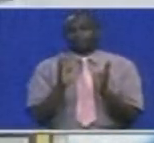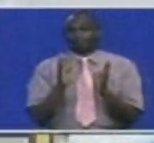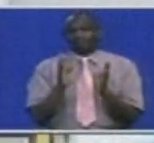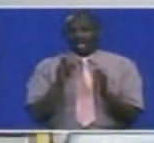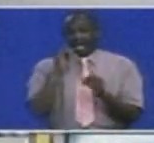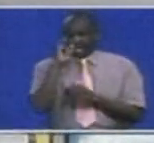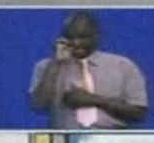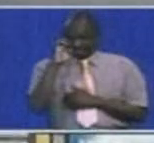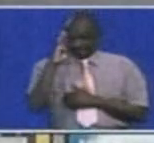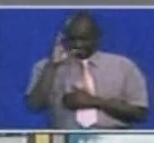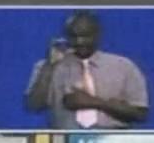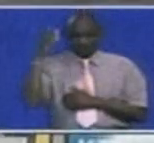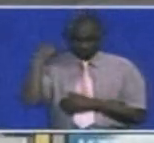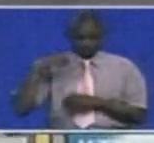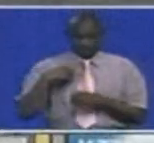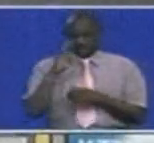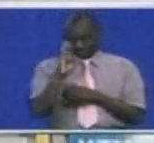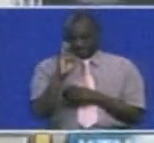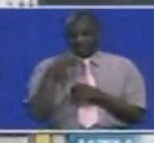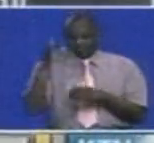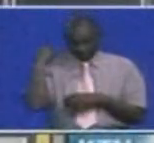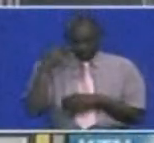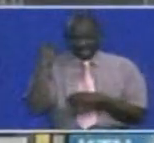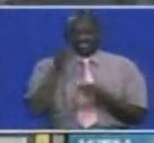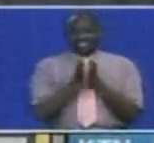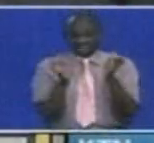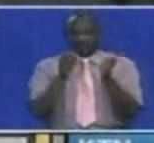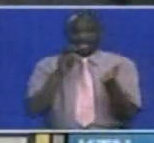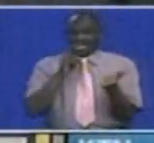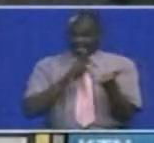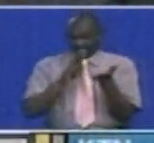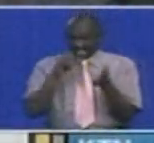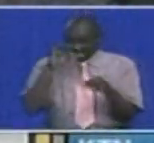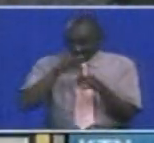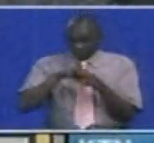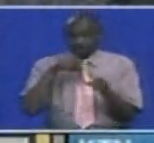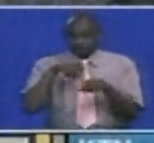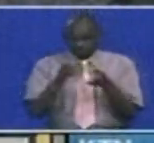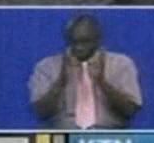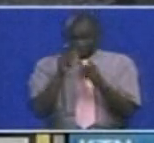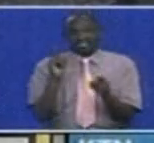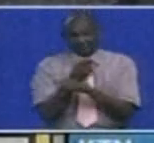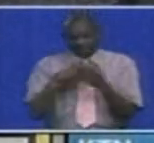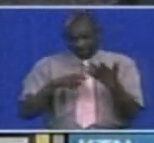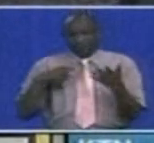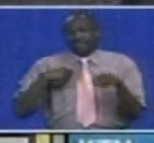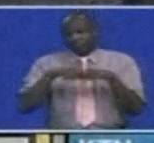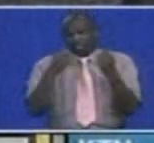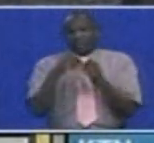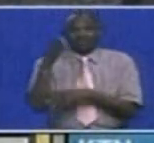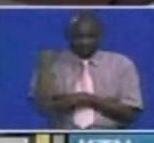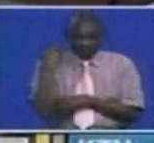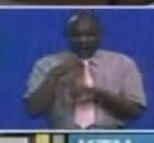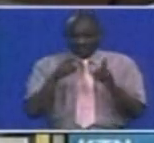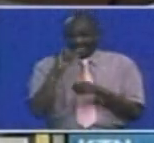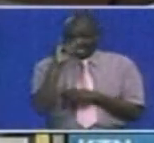IEBC used biometric voter registration in the last general election. And although the polls system had a few issues, IEBC maintains